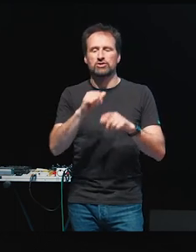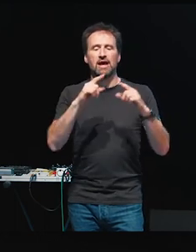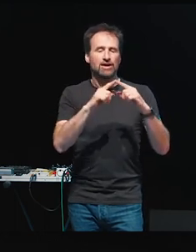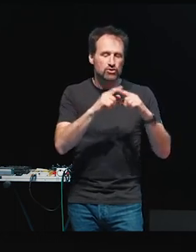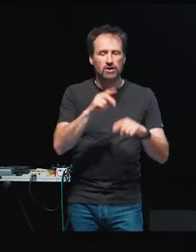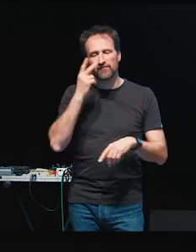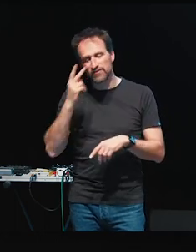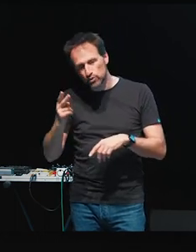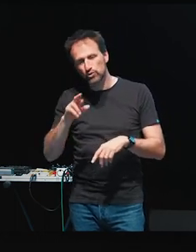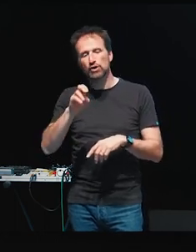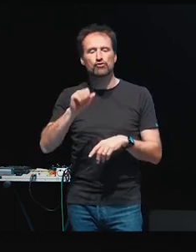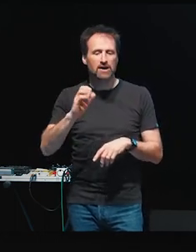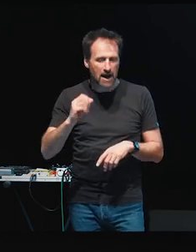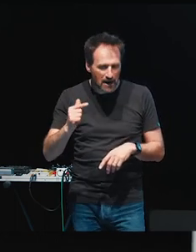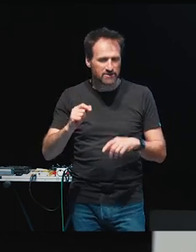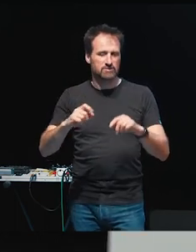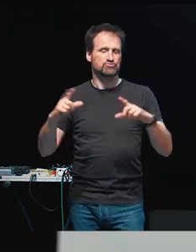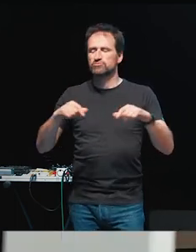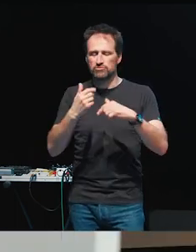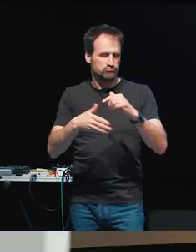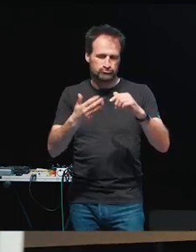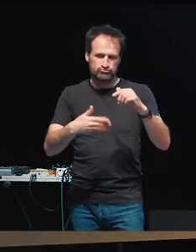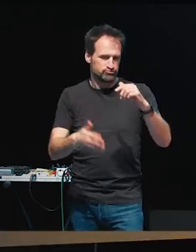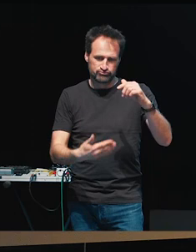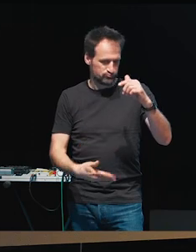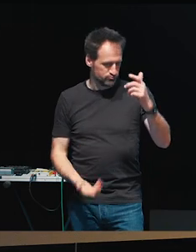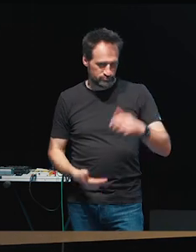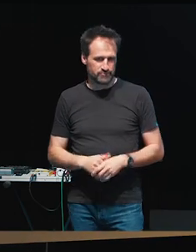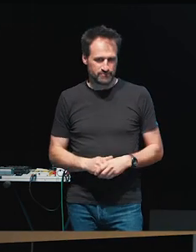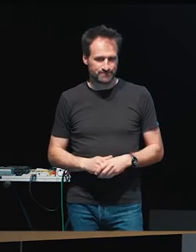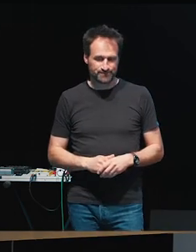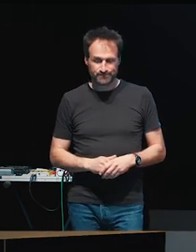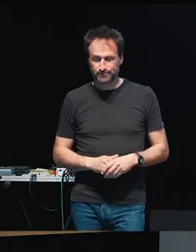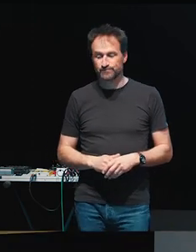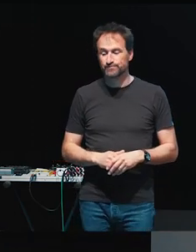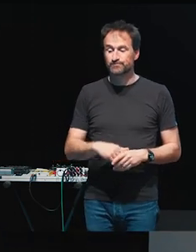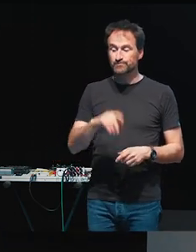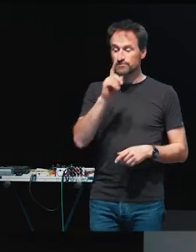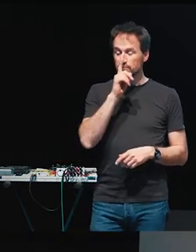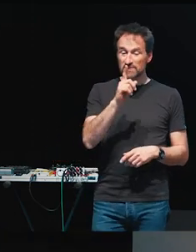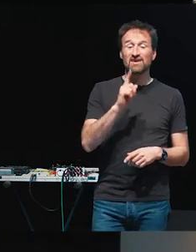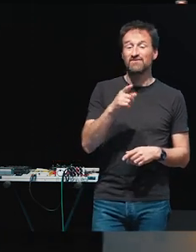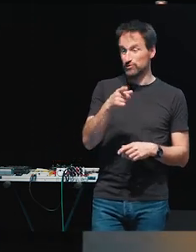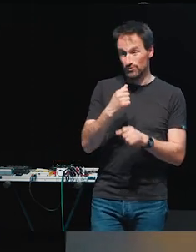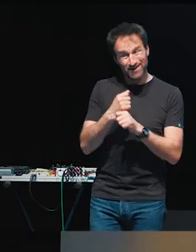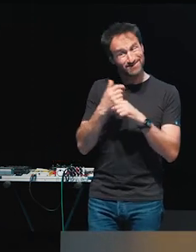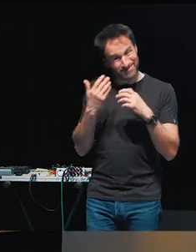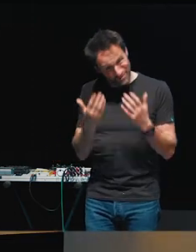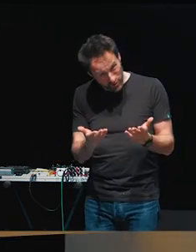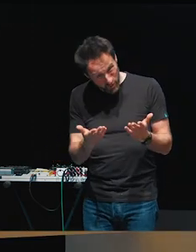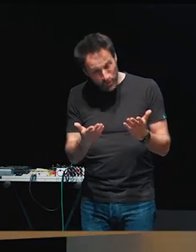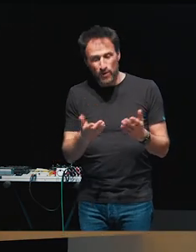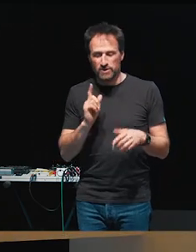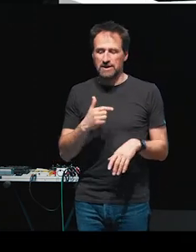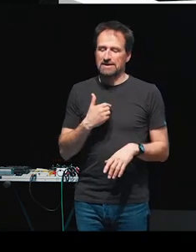application, a React application, and so on and so forth. When you do so, I would suggest